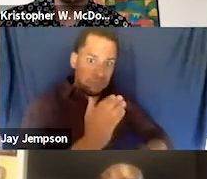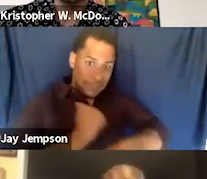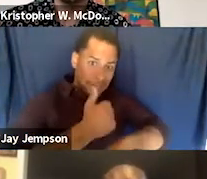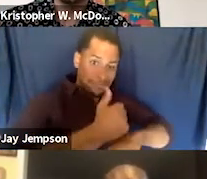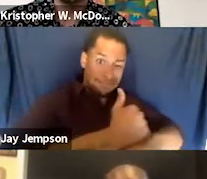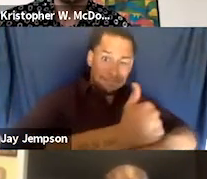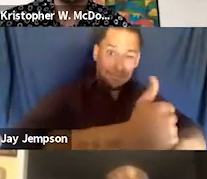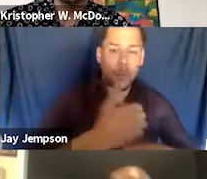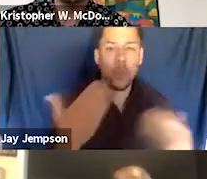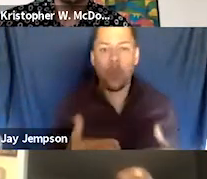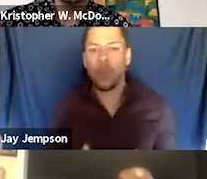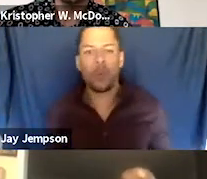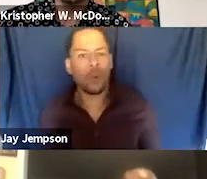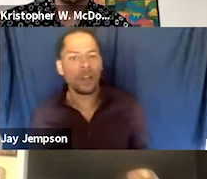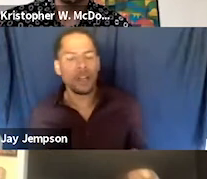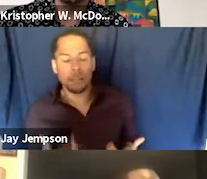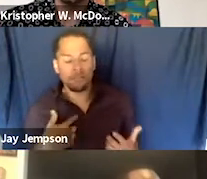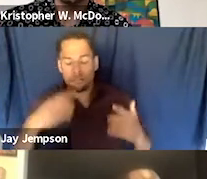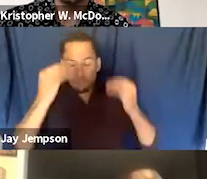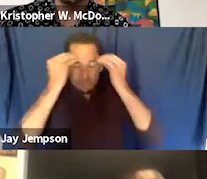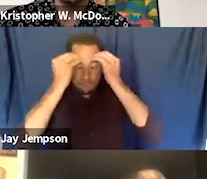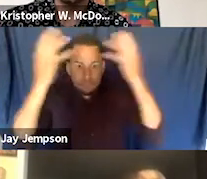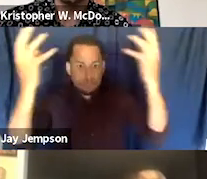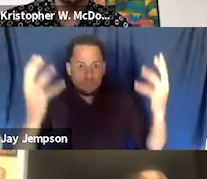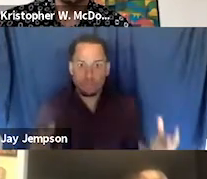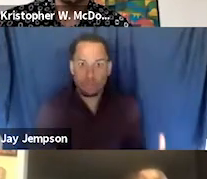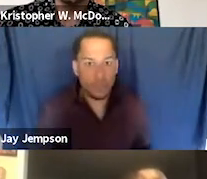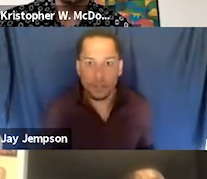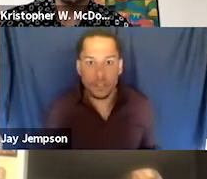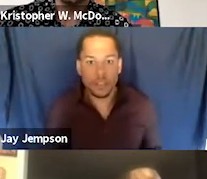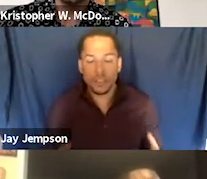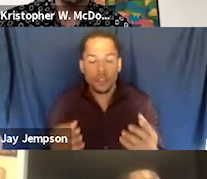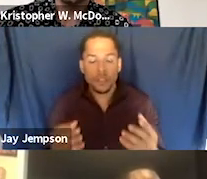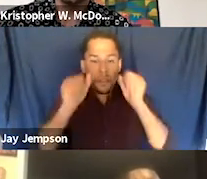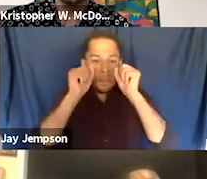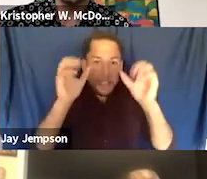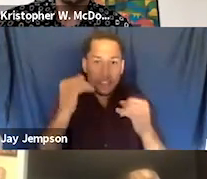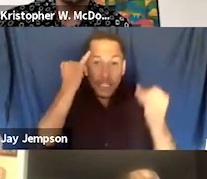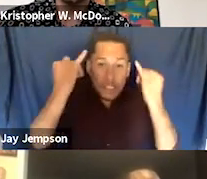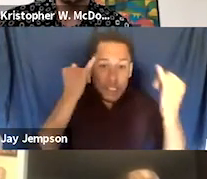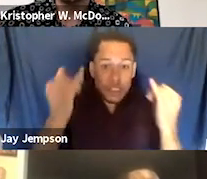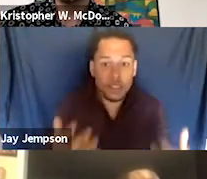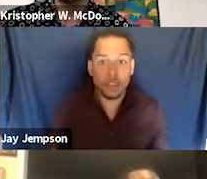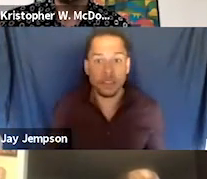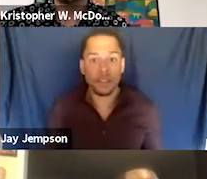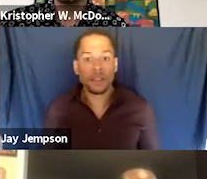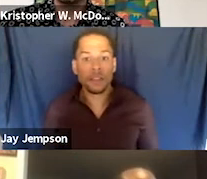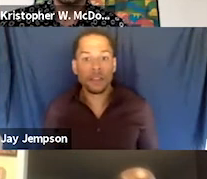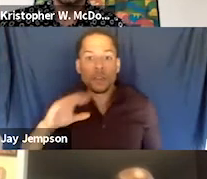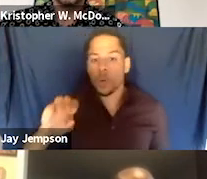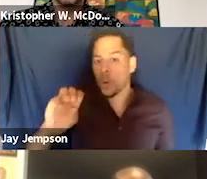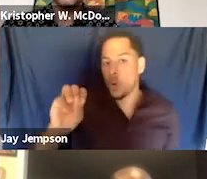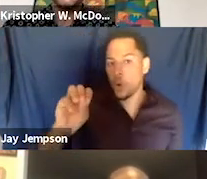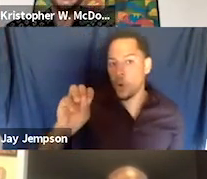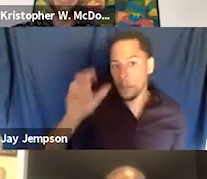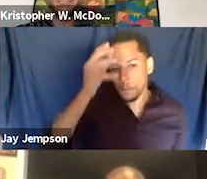ideas, wonderful ideas. I love the logistics of it. You know, Omar is always on top of that. You know, he